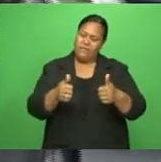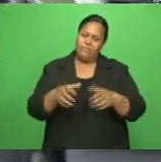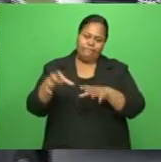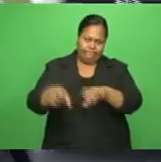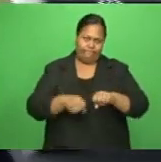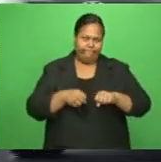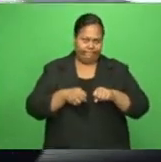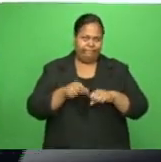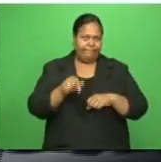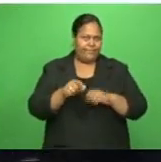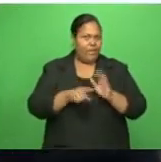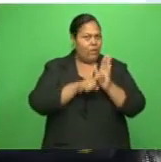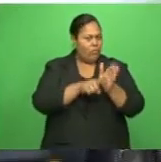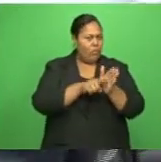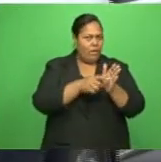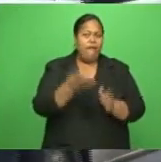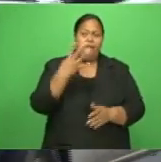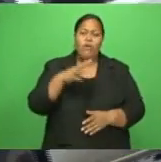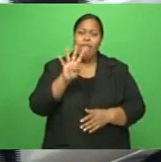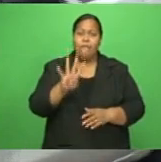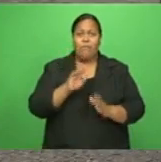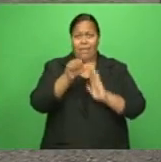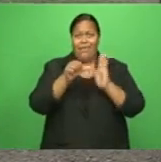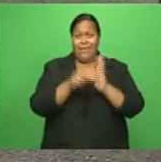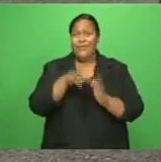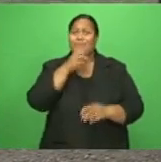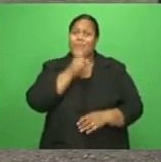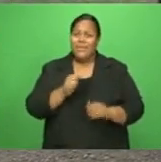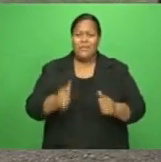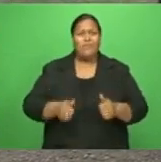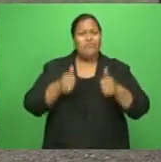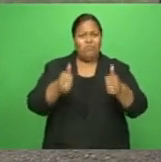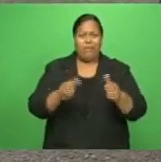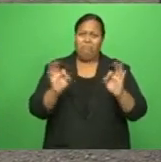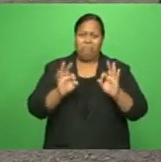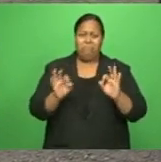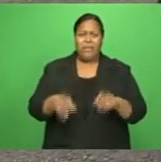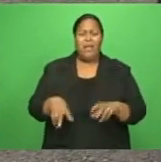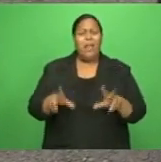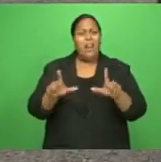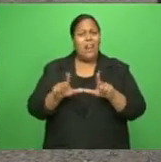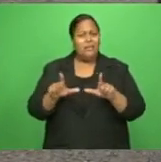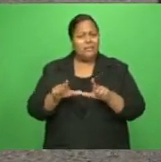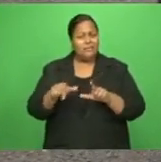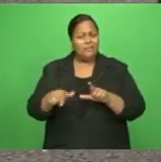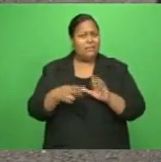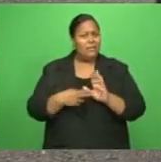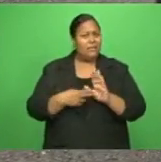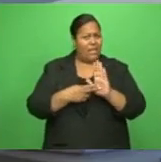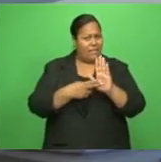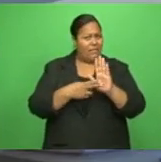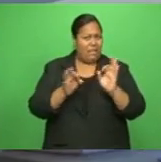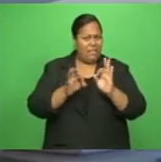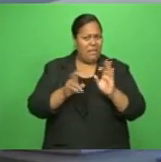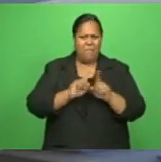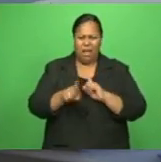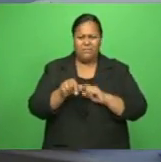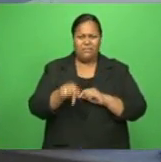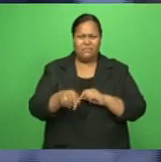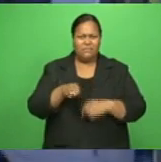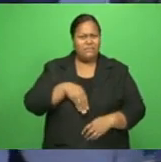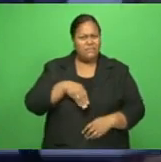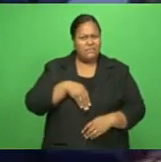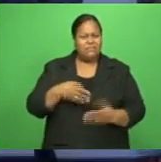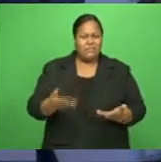A 44-year-old man was found driving without a valid pass in Nandi, while a 24-year-old man was found loitering along